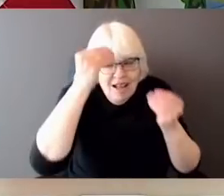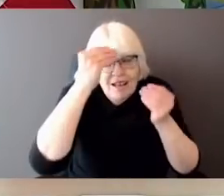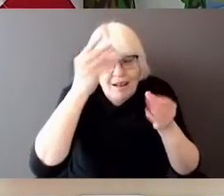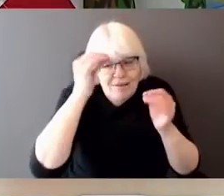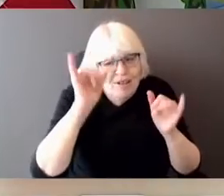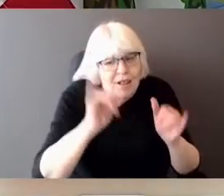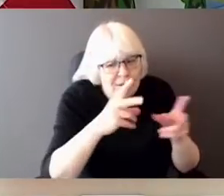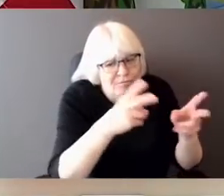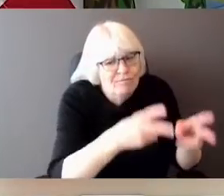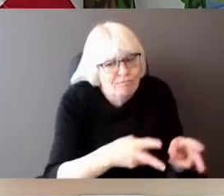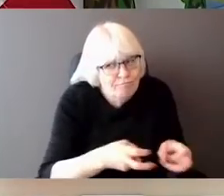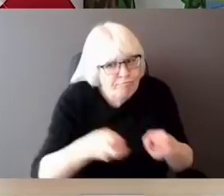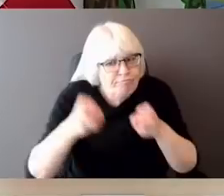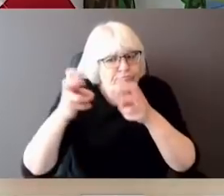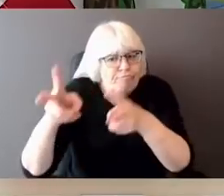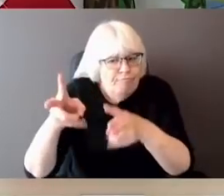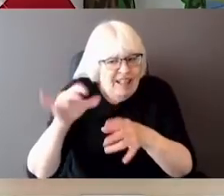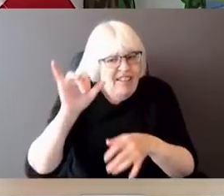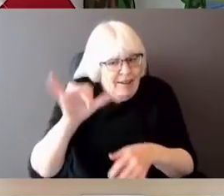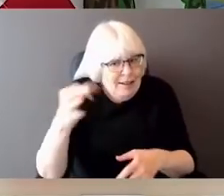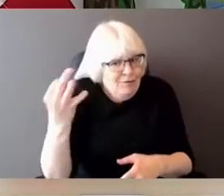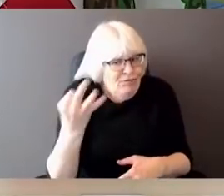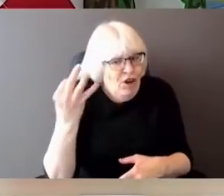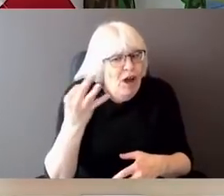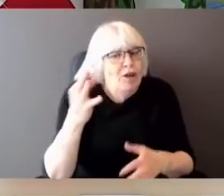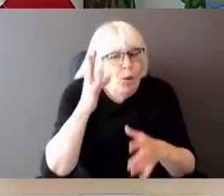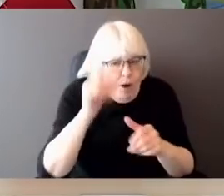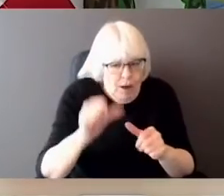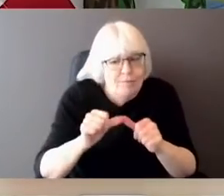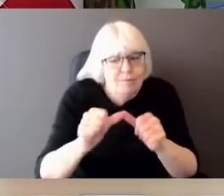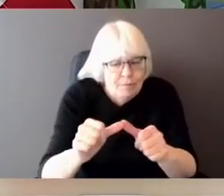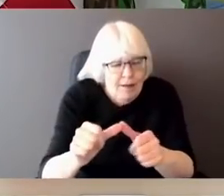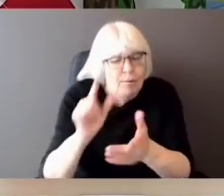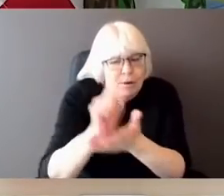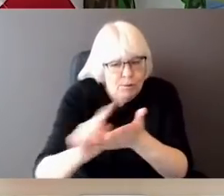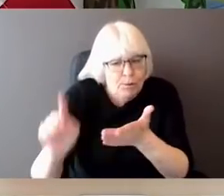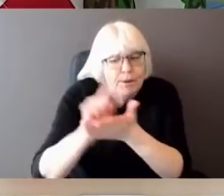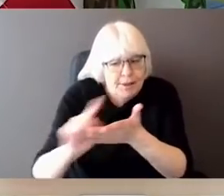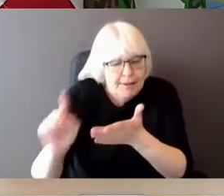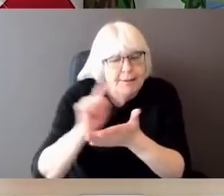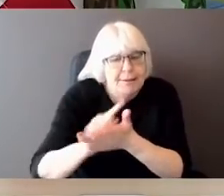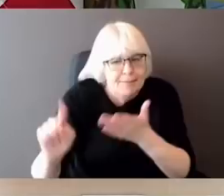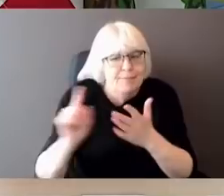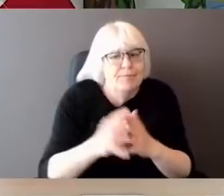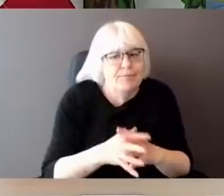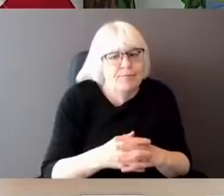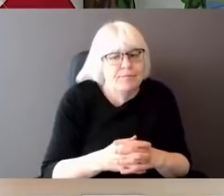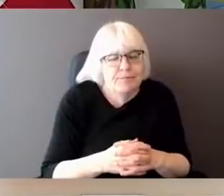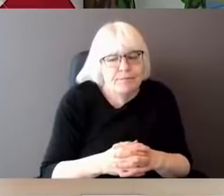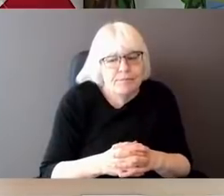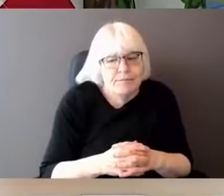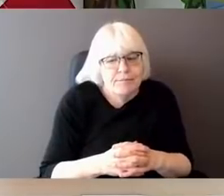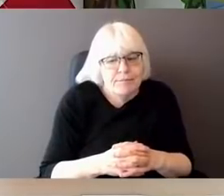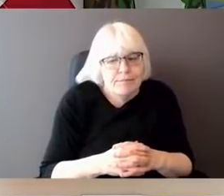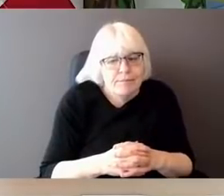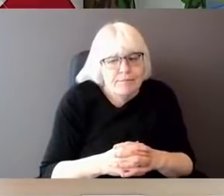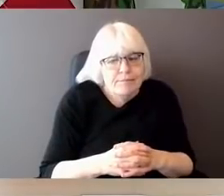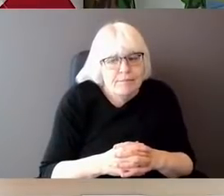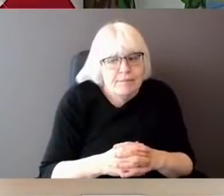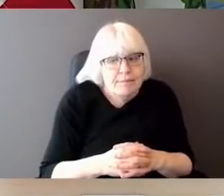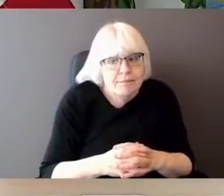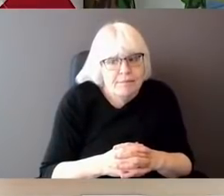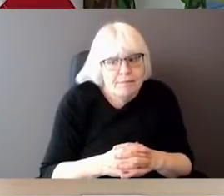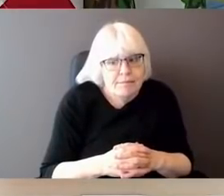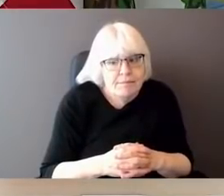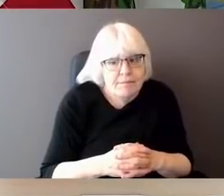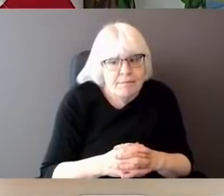for ongoing. So that's for your, so that you